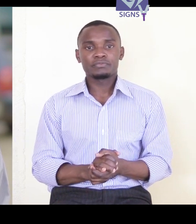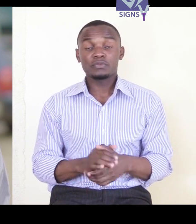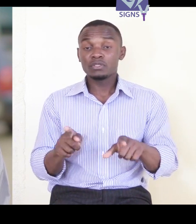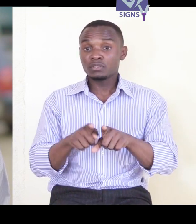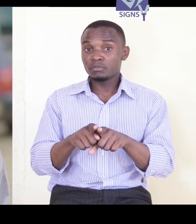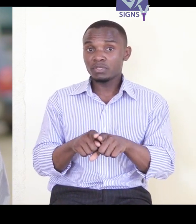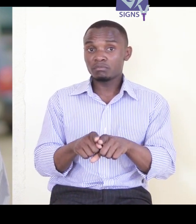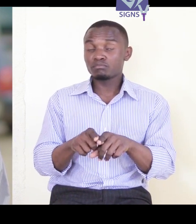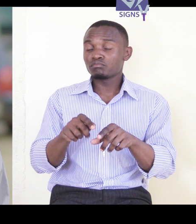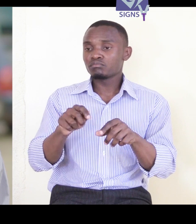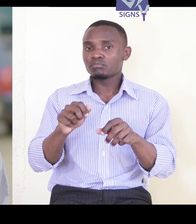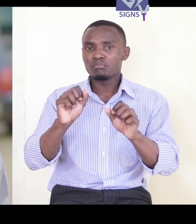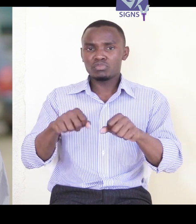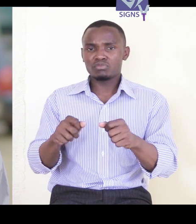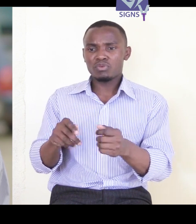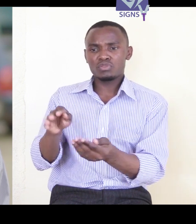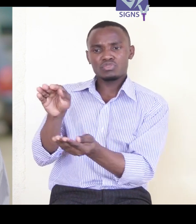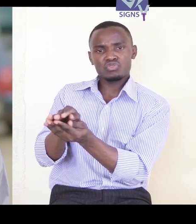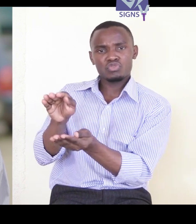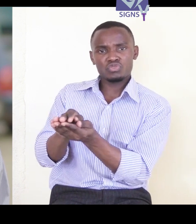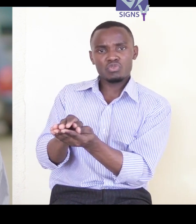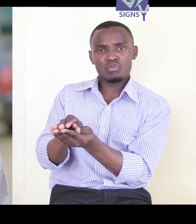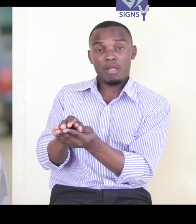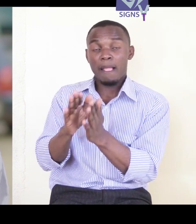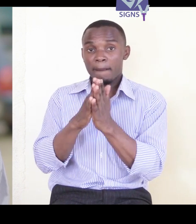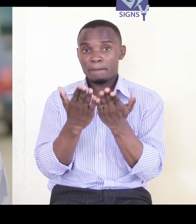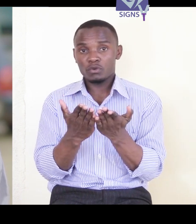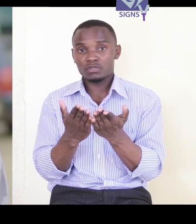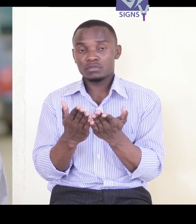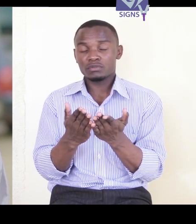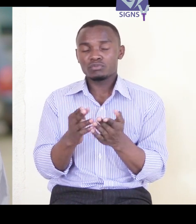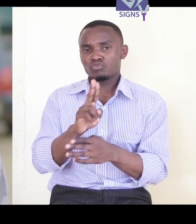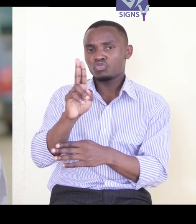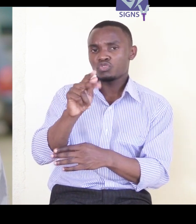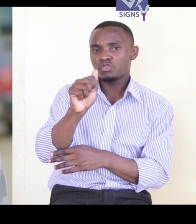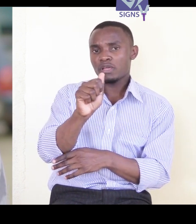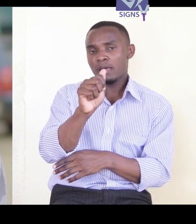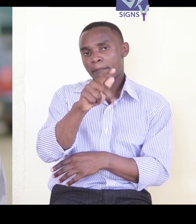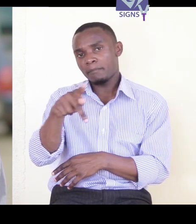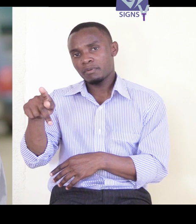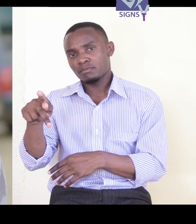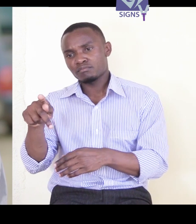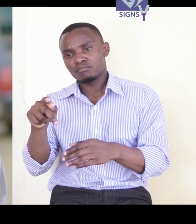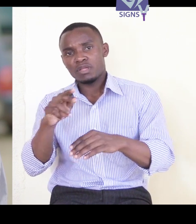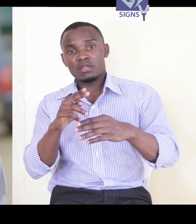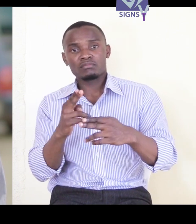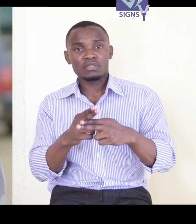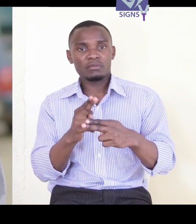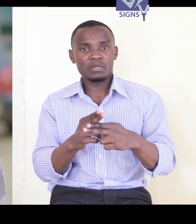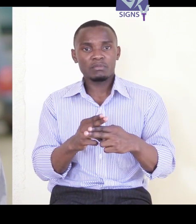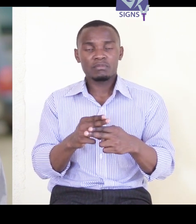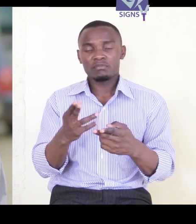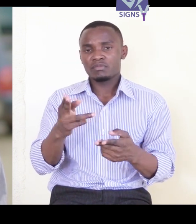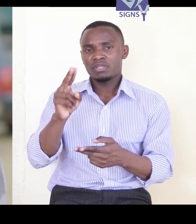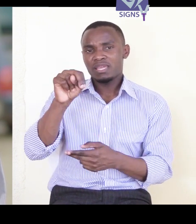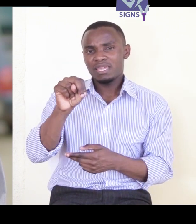scan our books and store them in our computers. We use the software they call the NVDA, which reads for us, or the